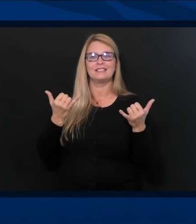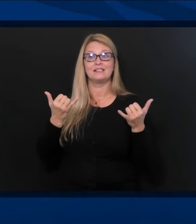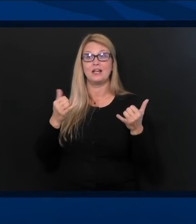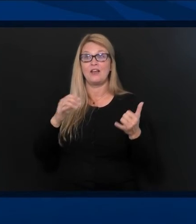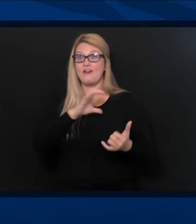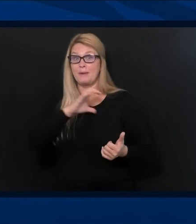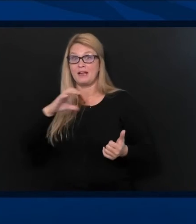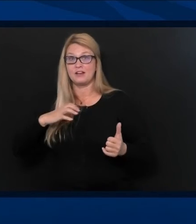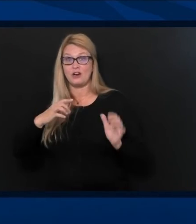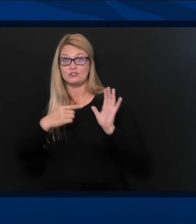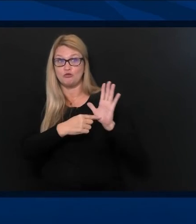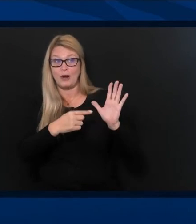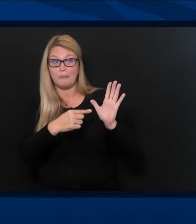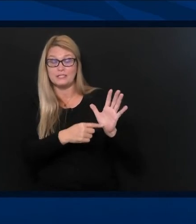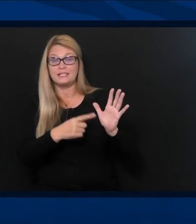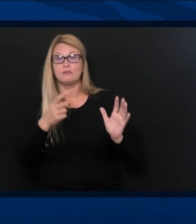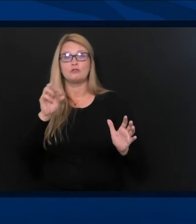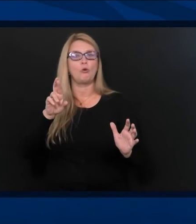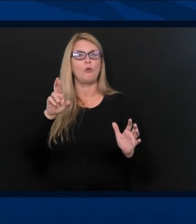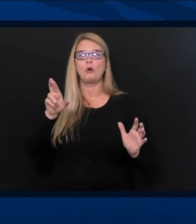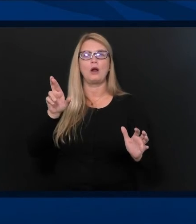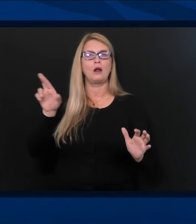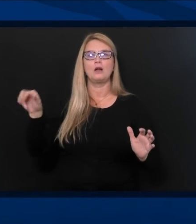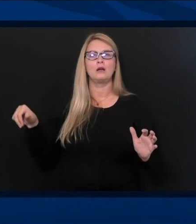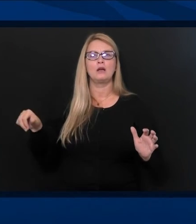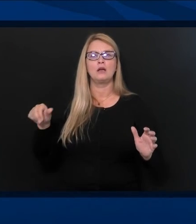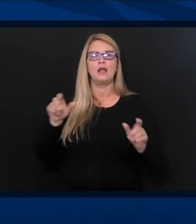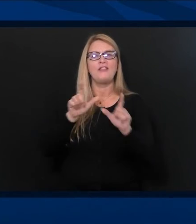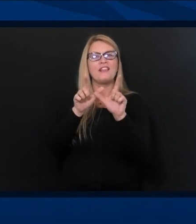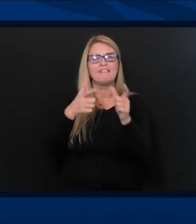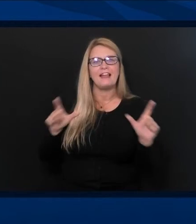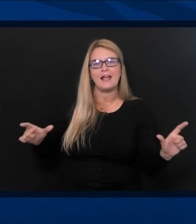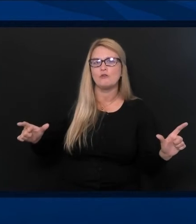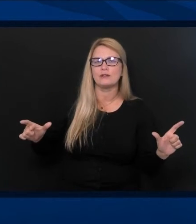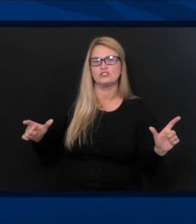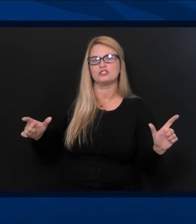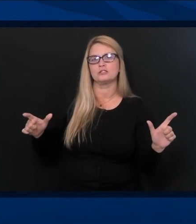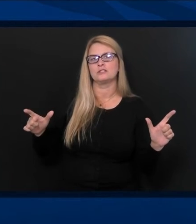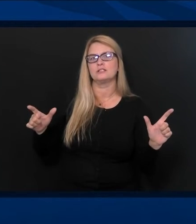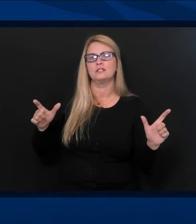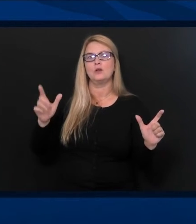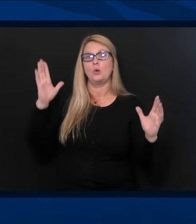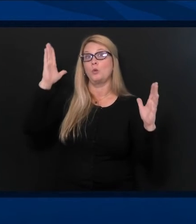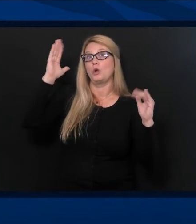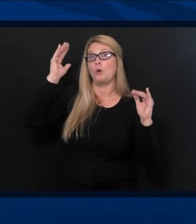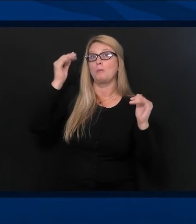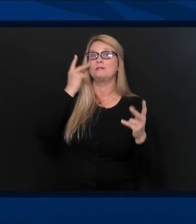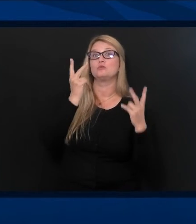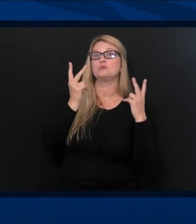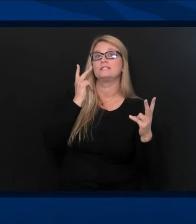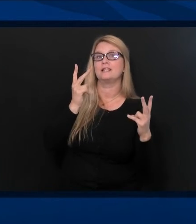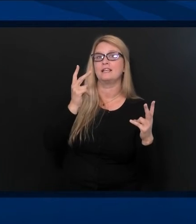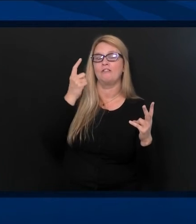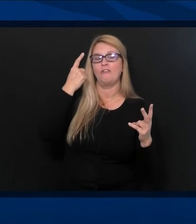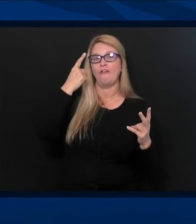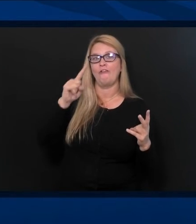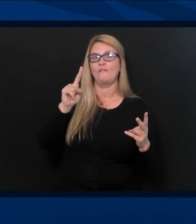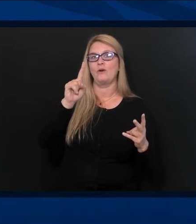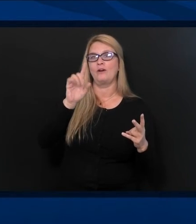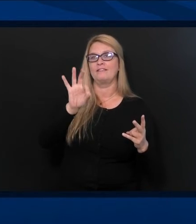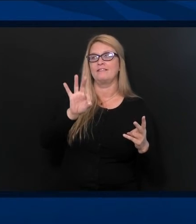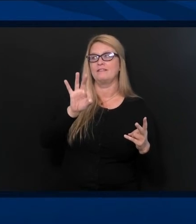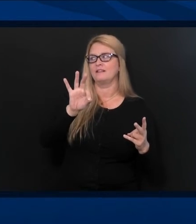congressional representatives or whatnot, in regards to the language that we're anticipating to see for the $900